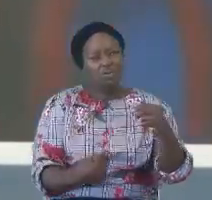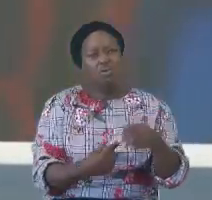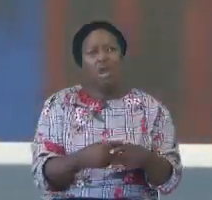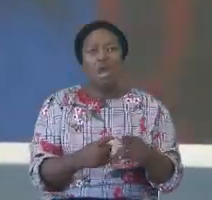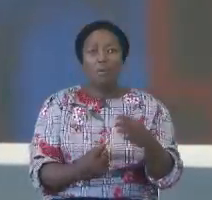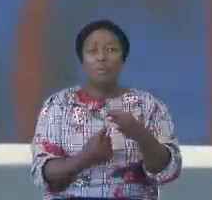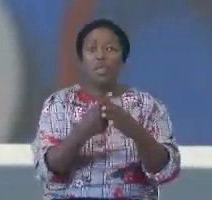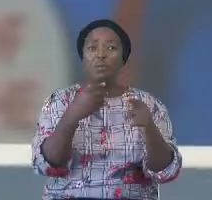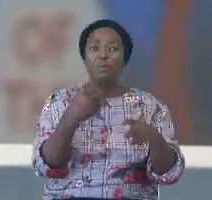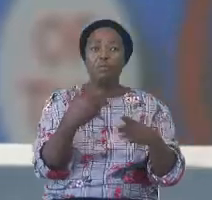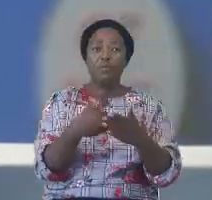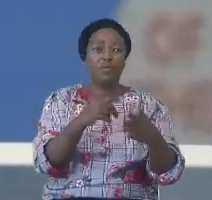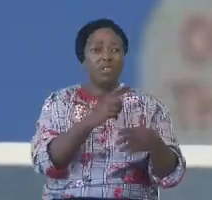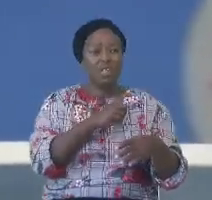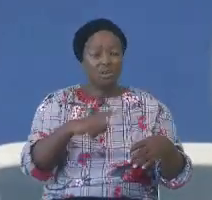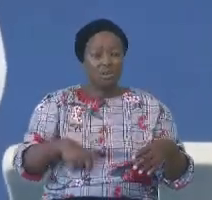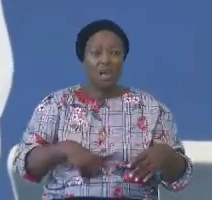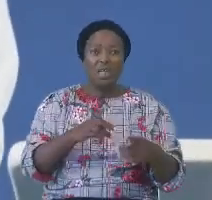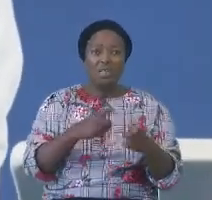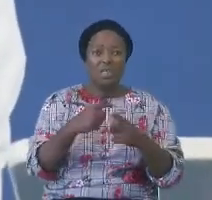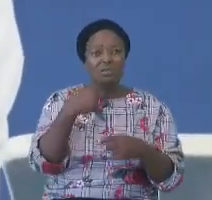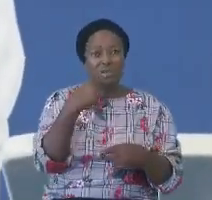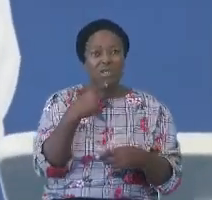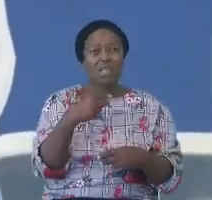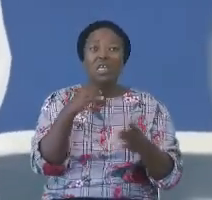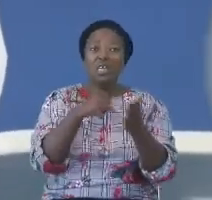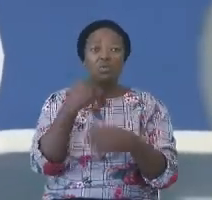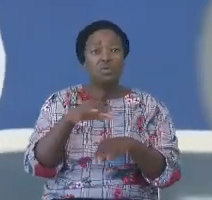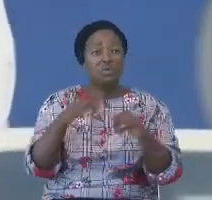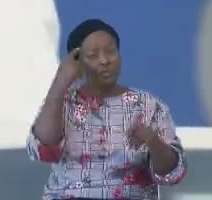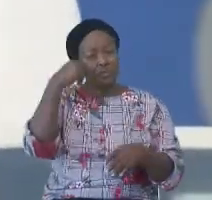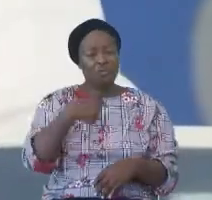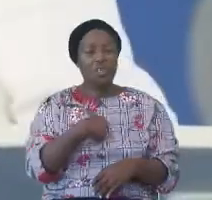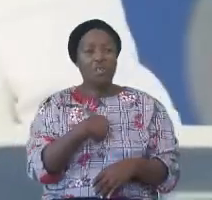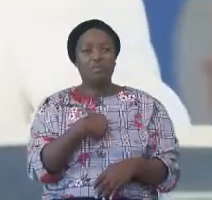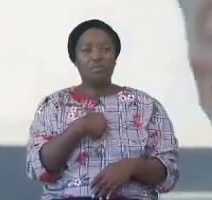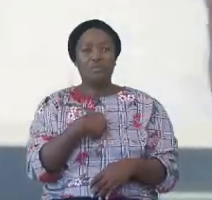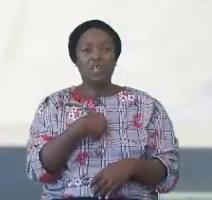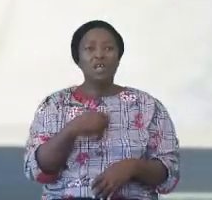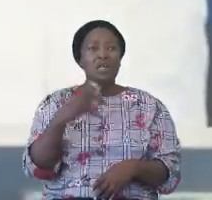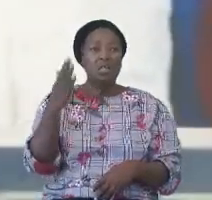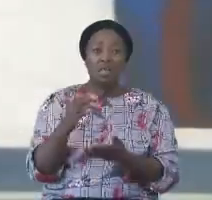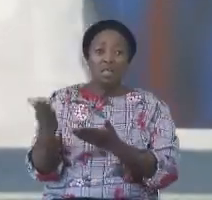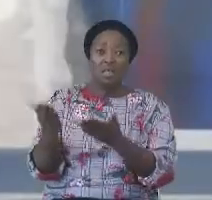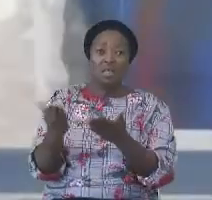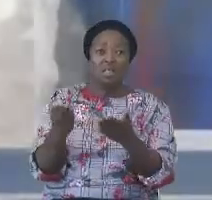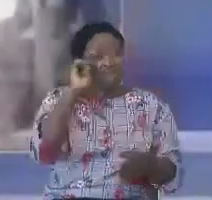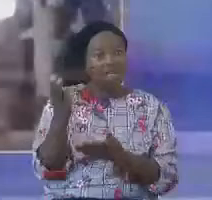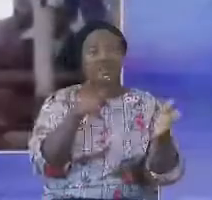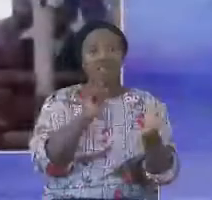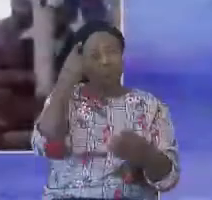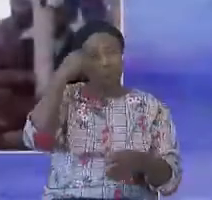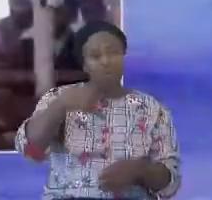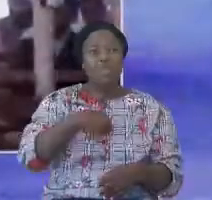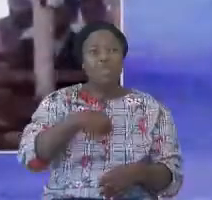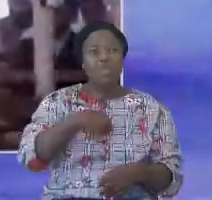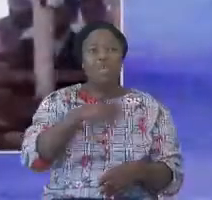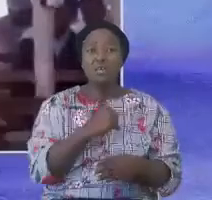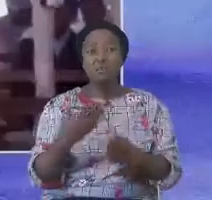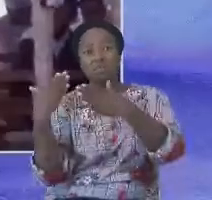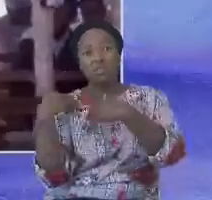before the lord as you come and you appear before the lord and you say it was done for